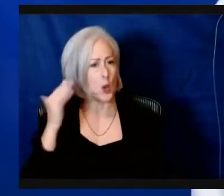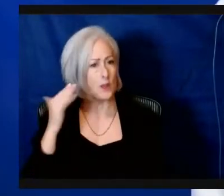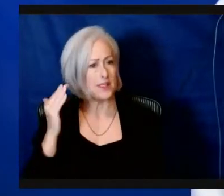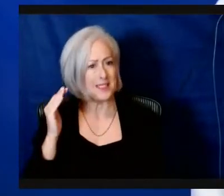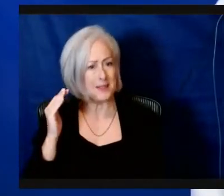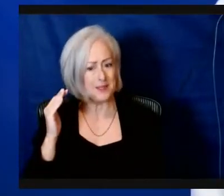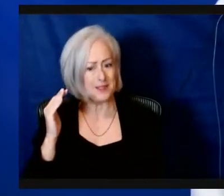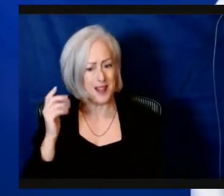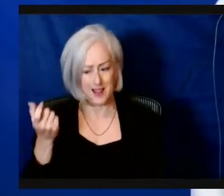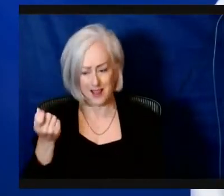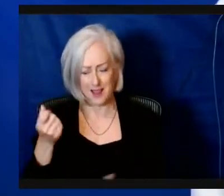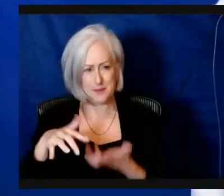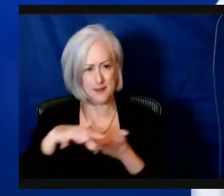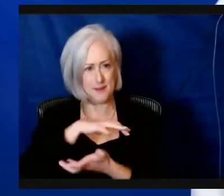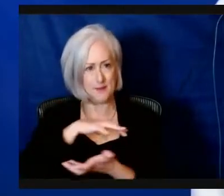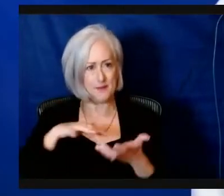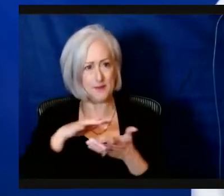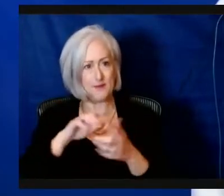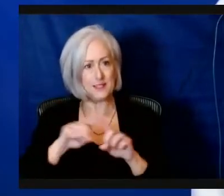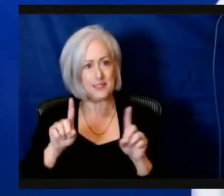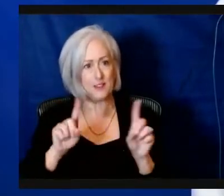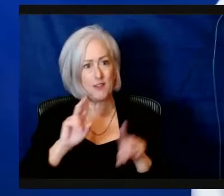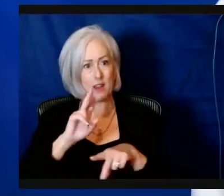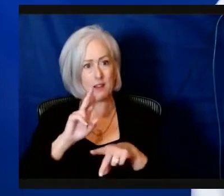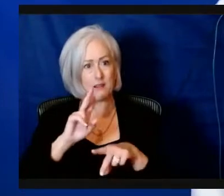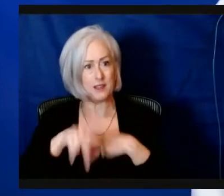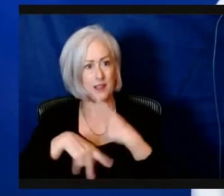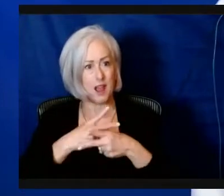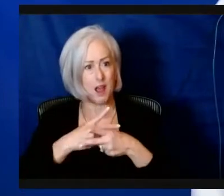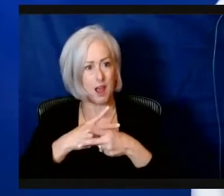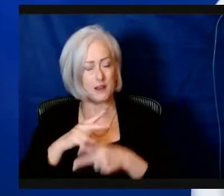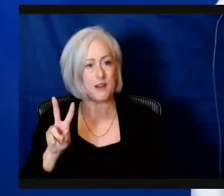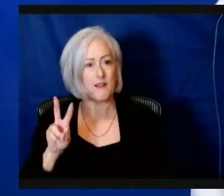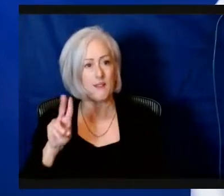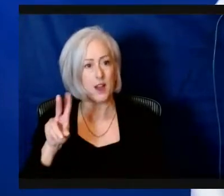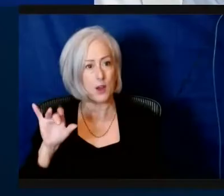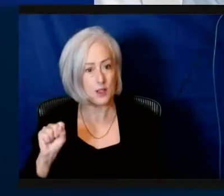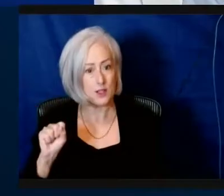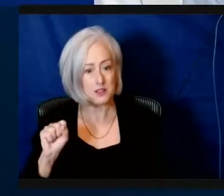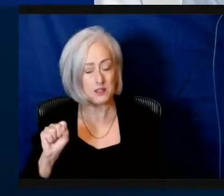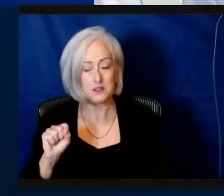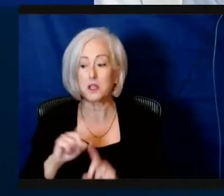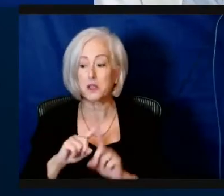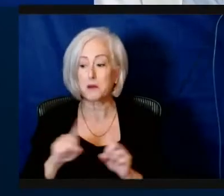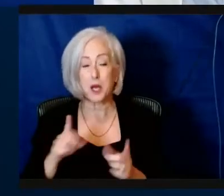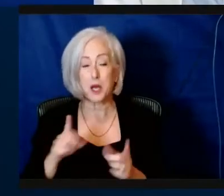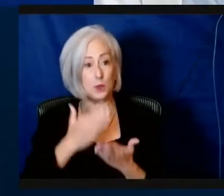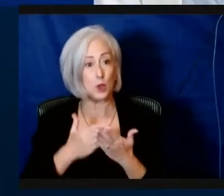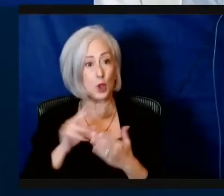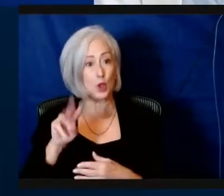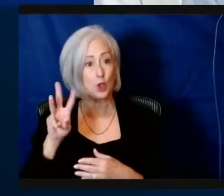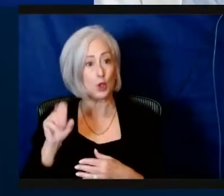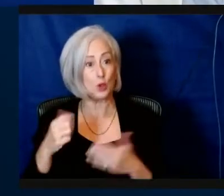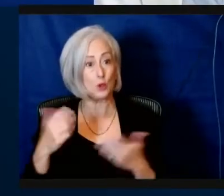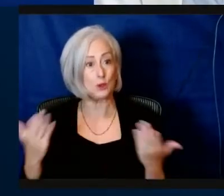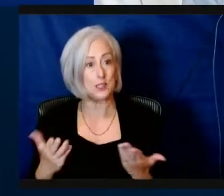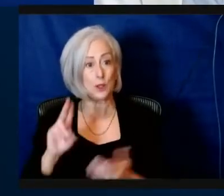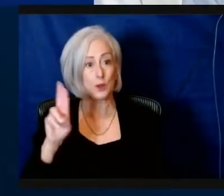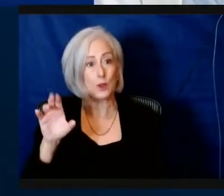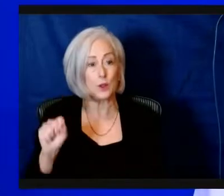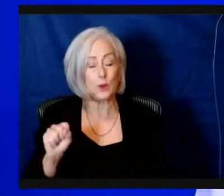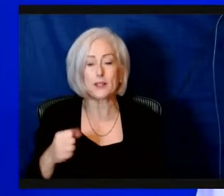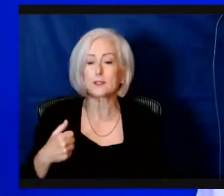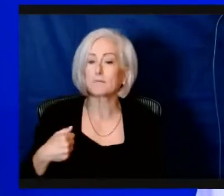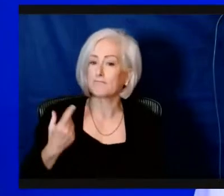forms, but by and large, encouraging news here in the U.S., I think. yeah, I would totally agree with you. I think that's right. Also looking